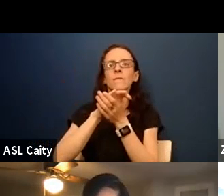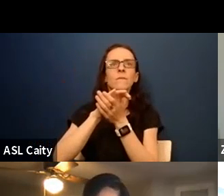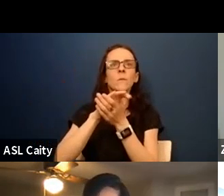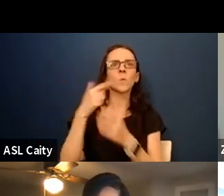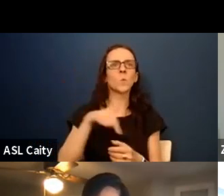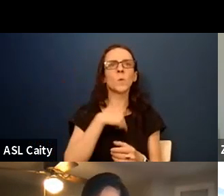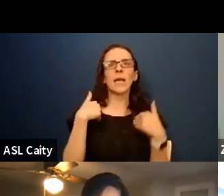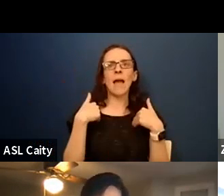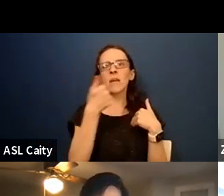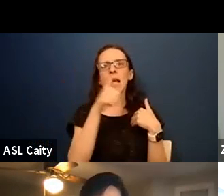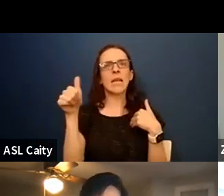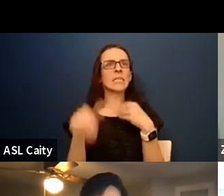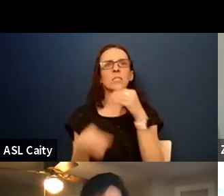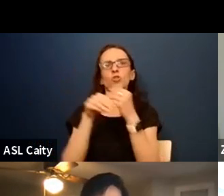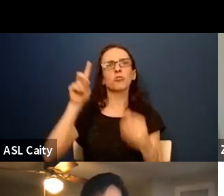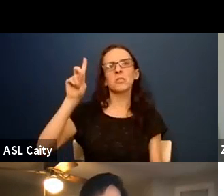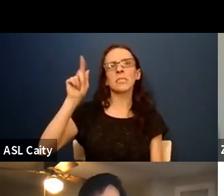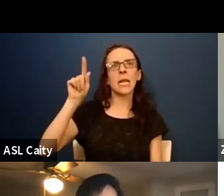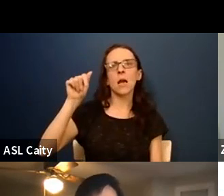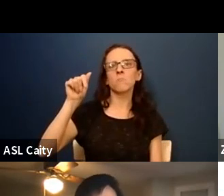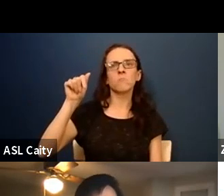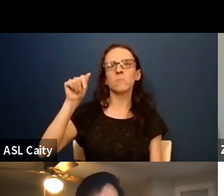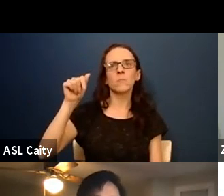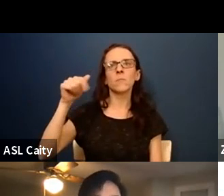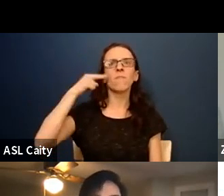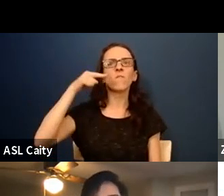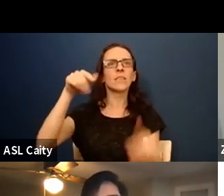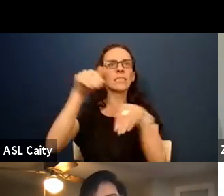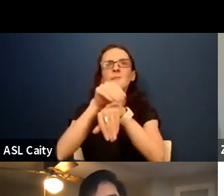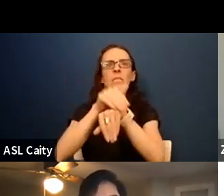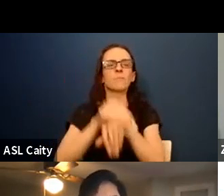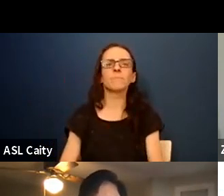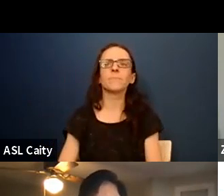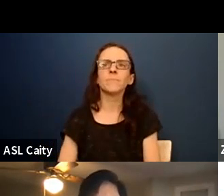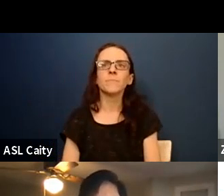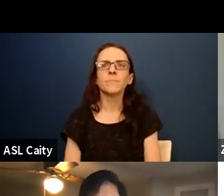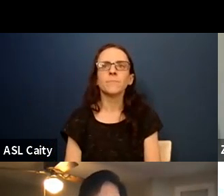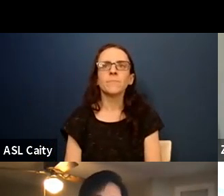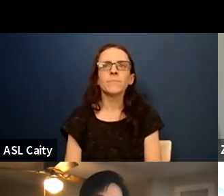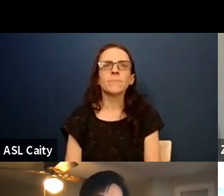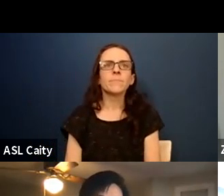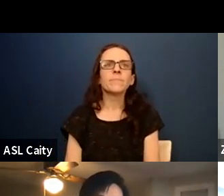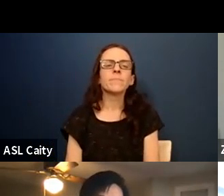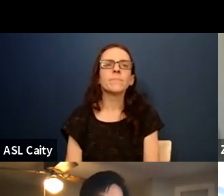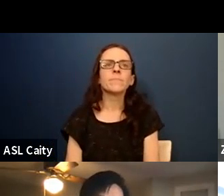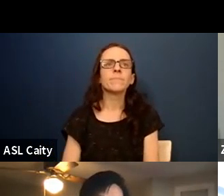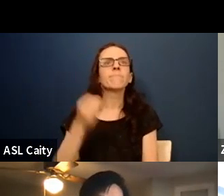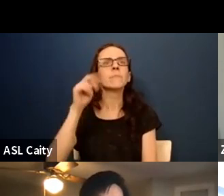have additional data for this evening. Okay.